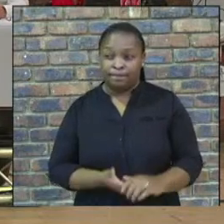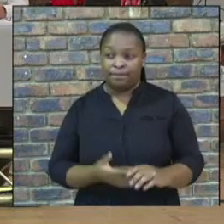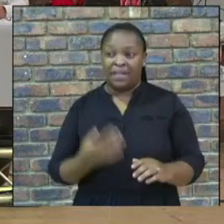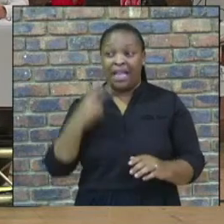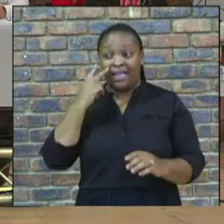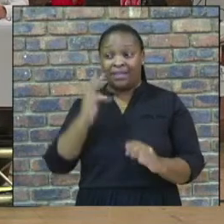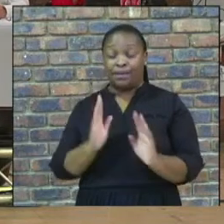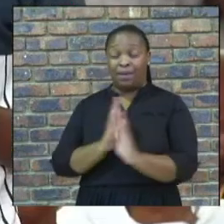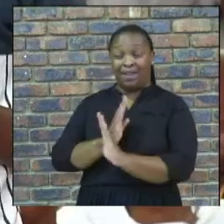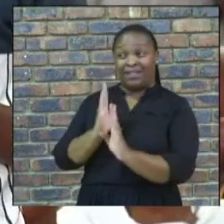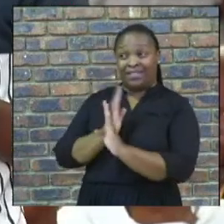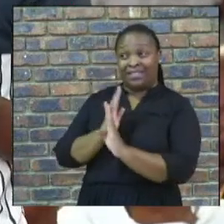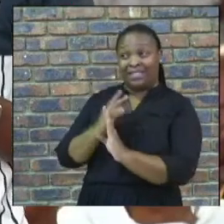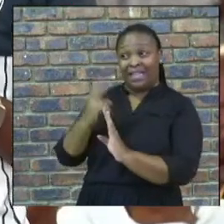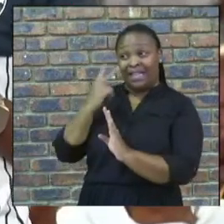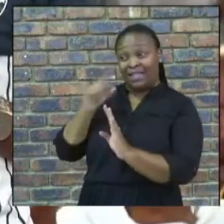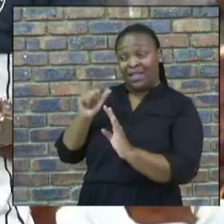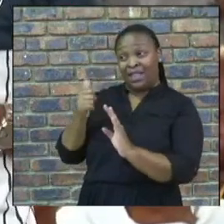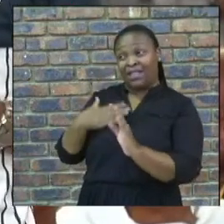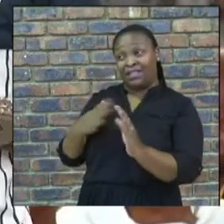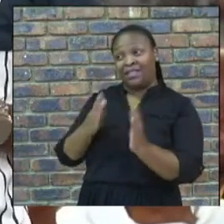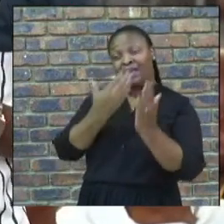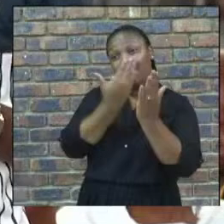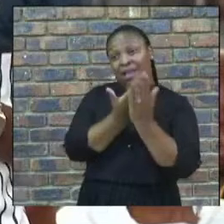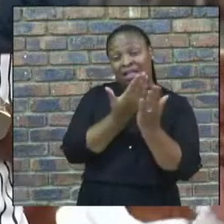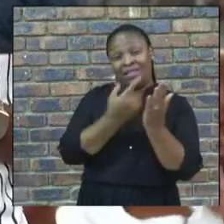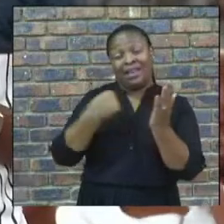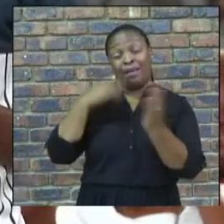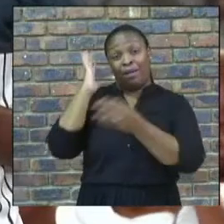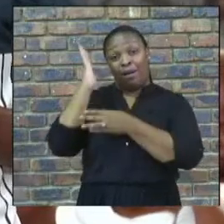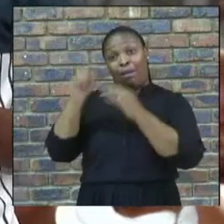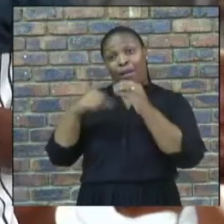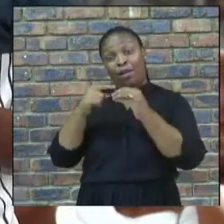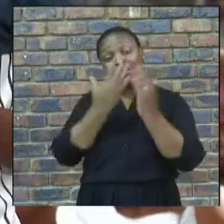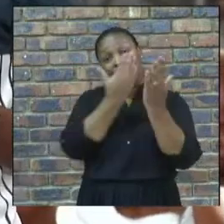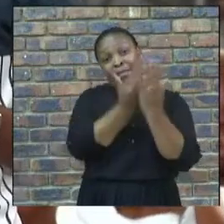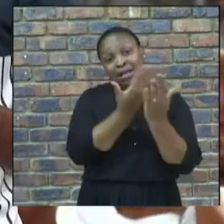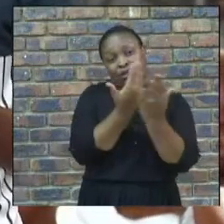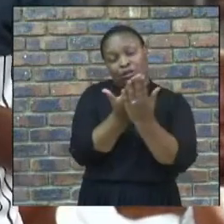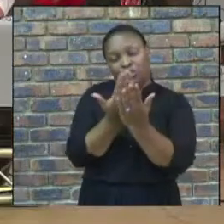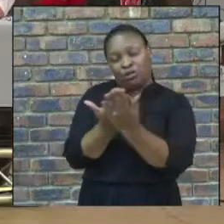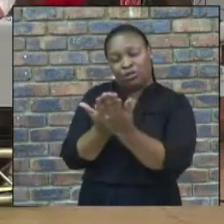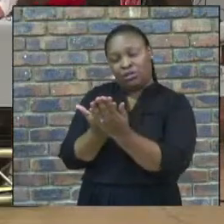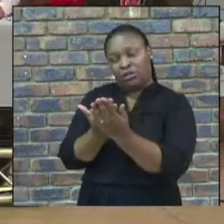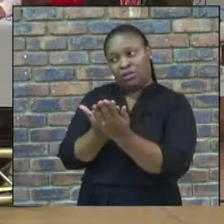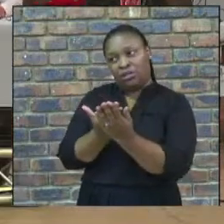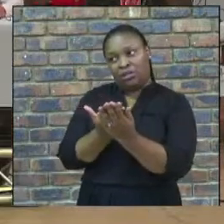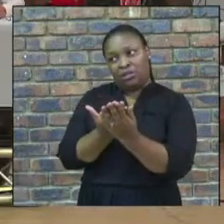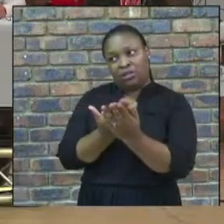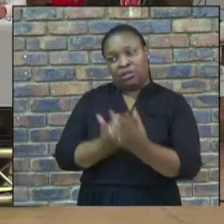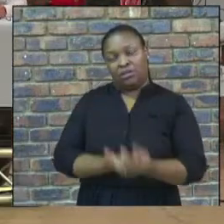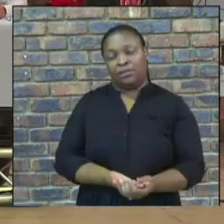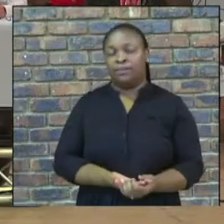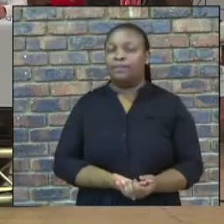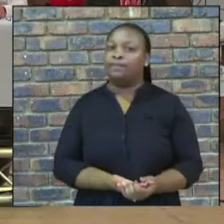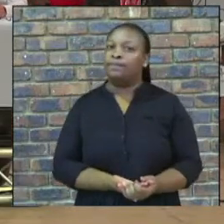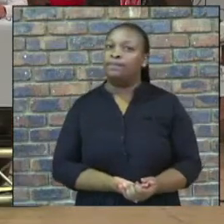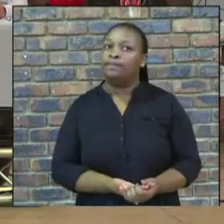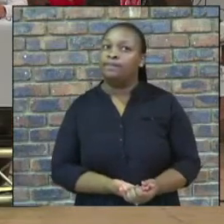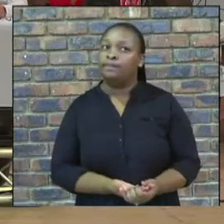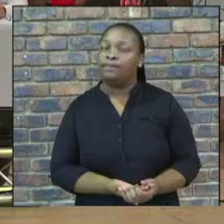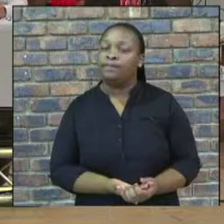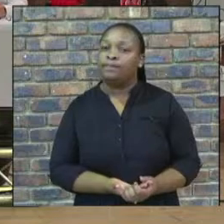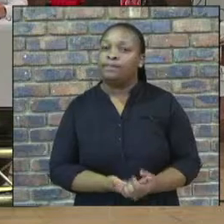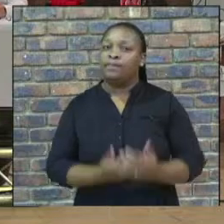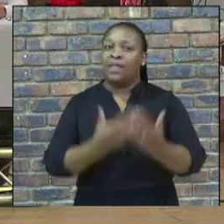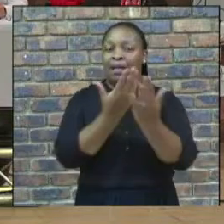we're talking of our application. Our application cost lawo, like we know money it's money. Mele sazi ukuthi